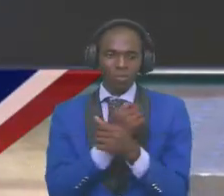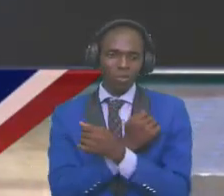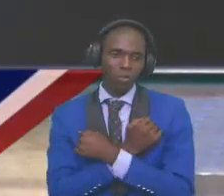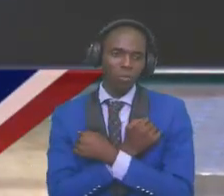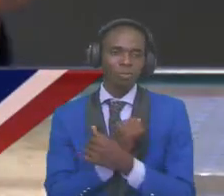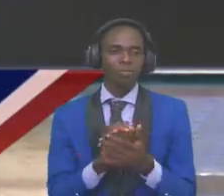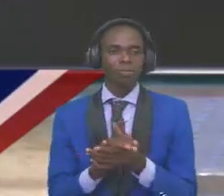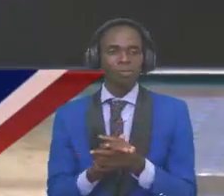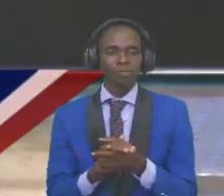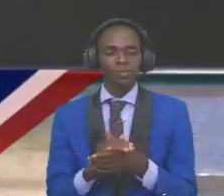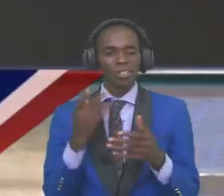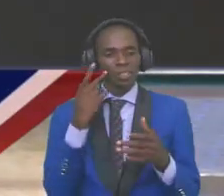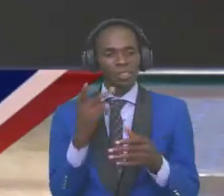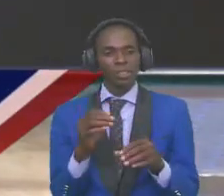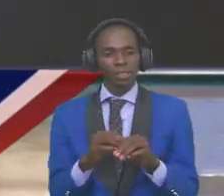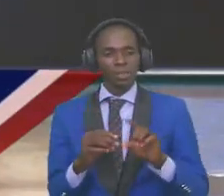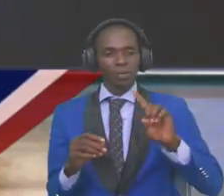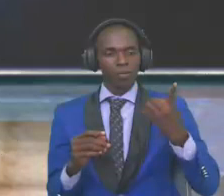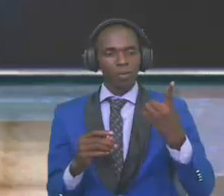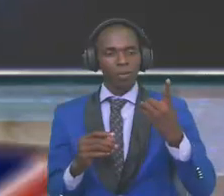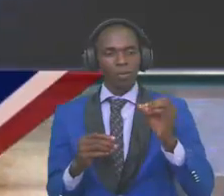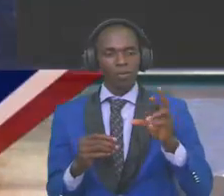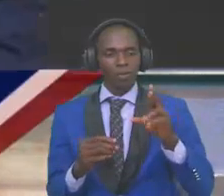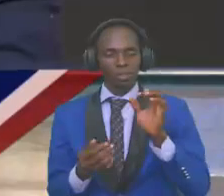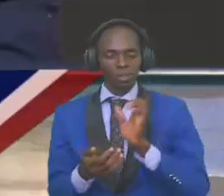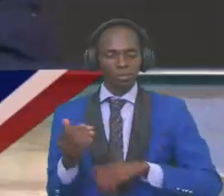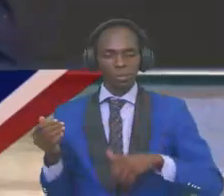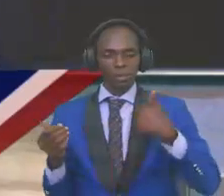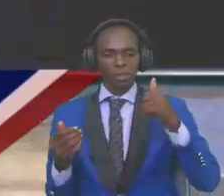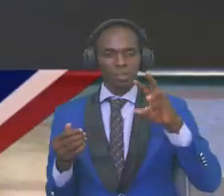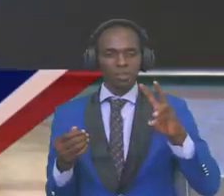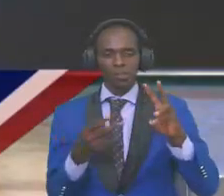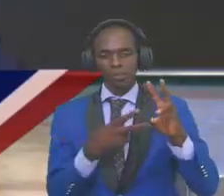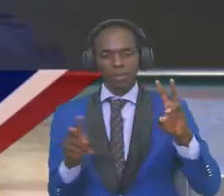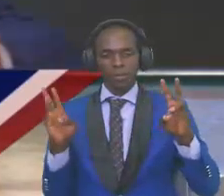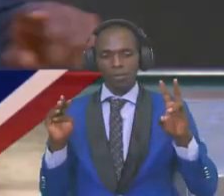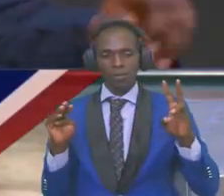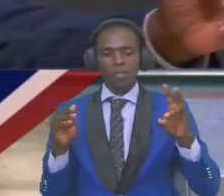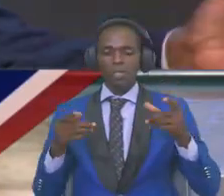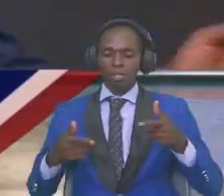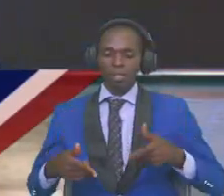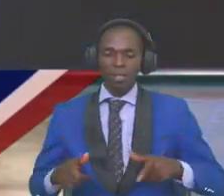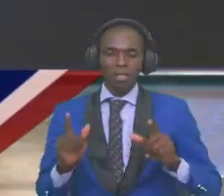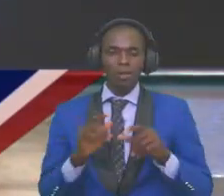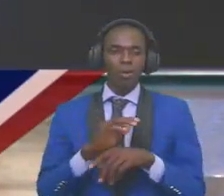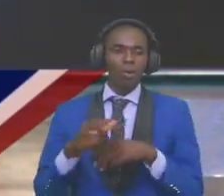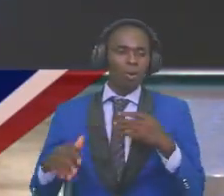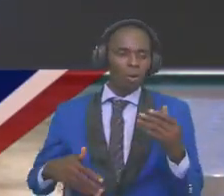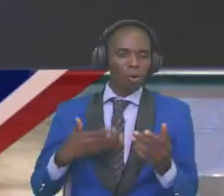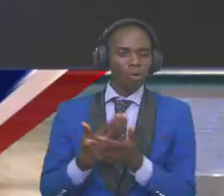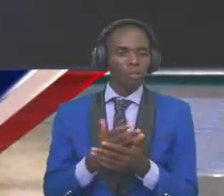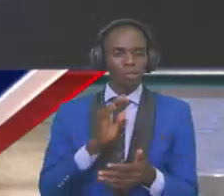love. In 1 Corinthians chapter 16, verse 14, let all your things